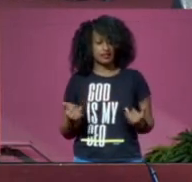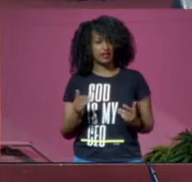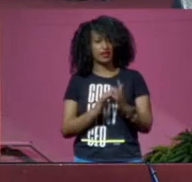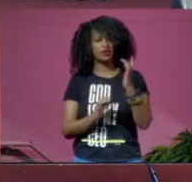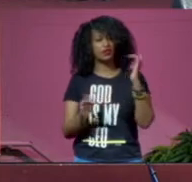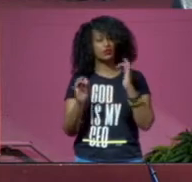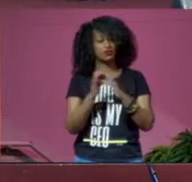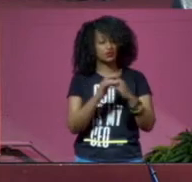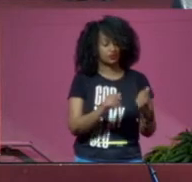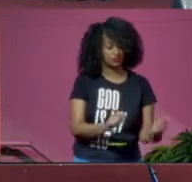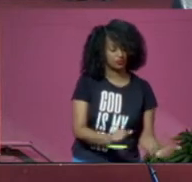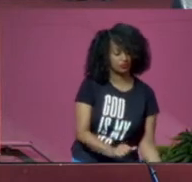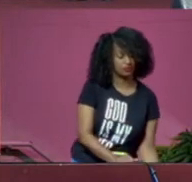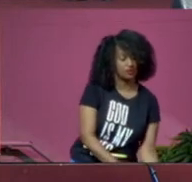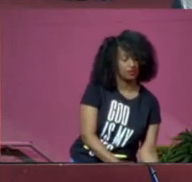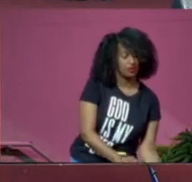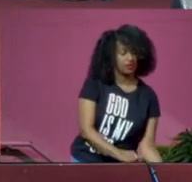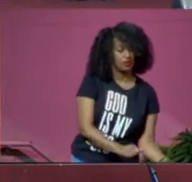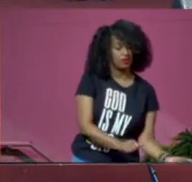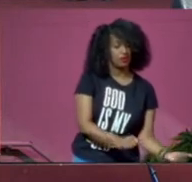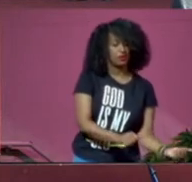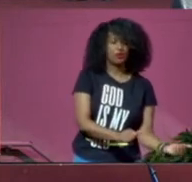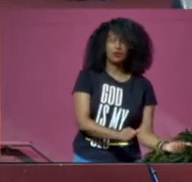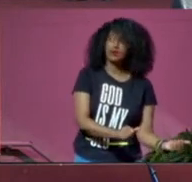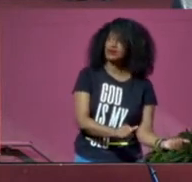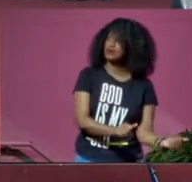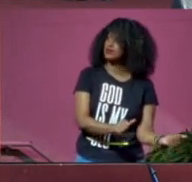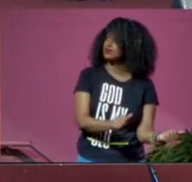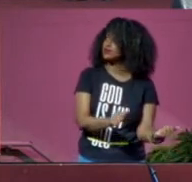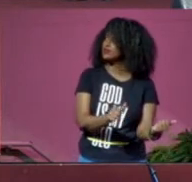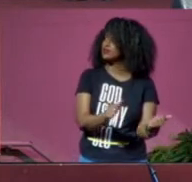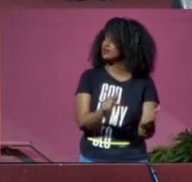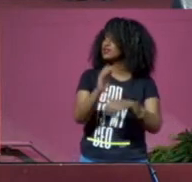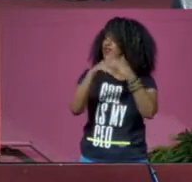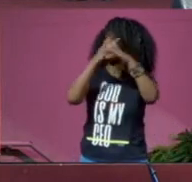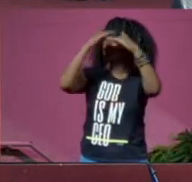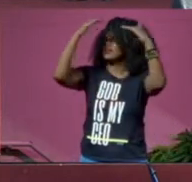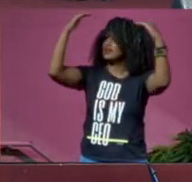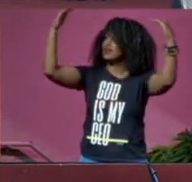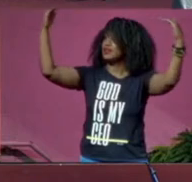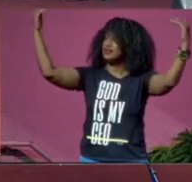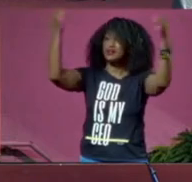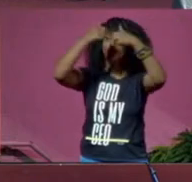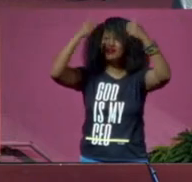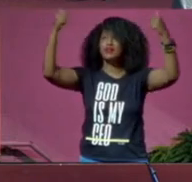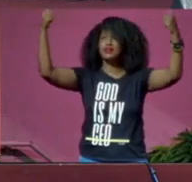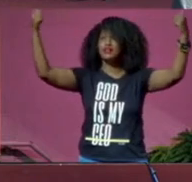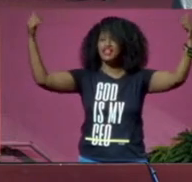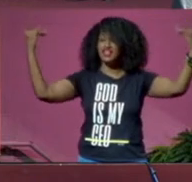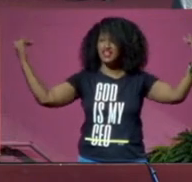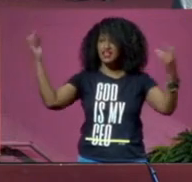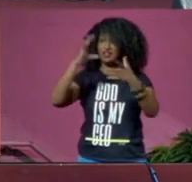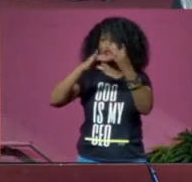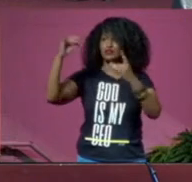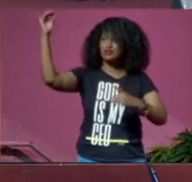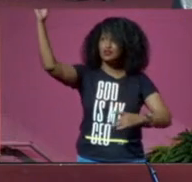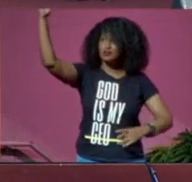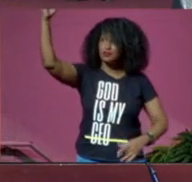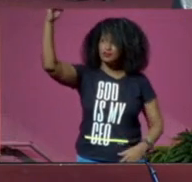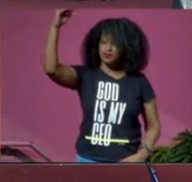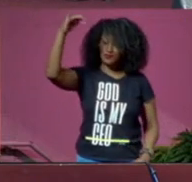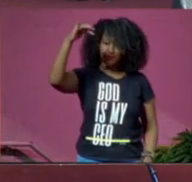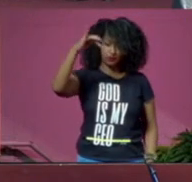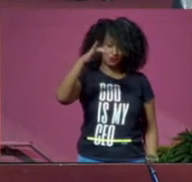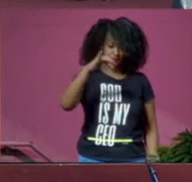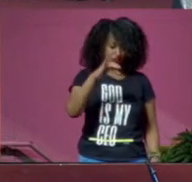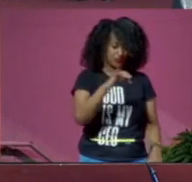out of the water, he saw heaven being torn open and the Spirit descending on him like a dove. And the voice